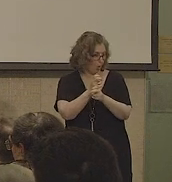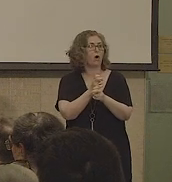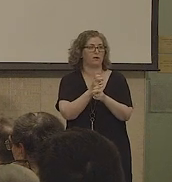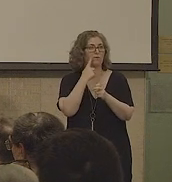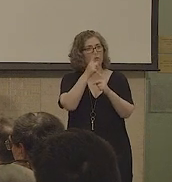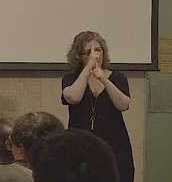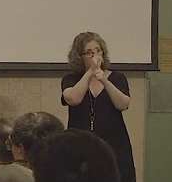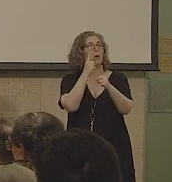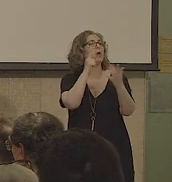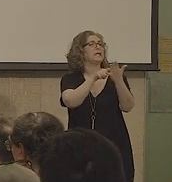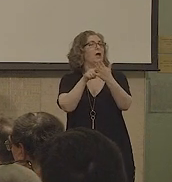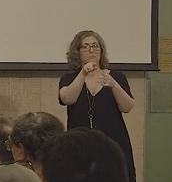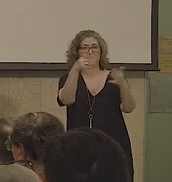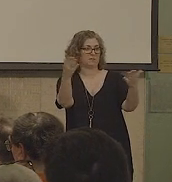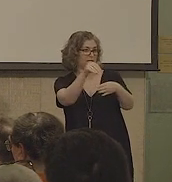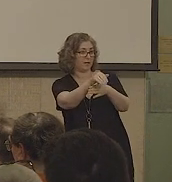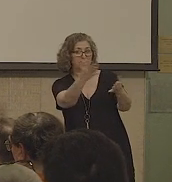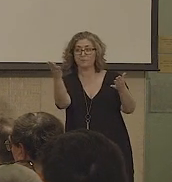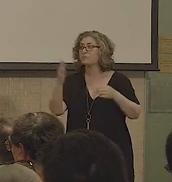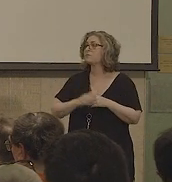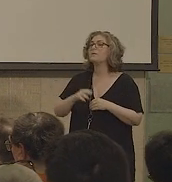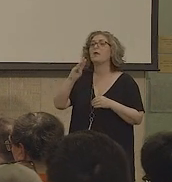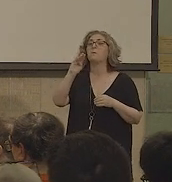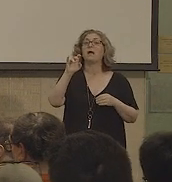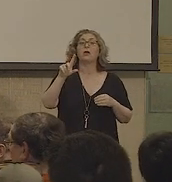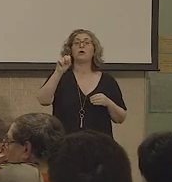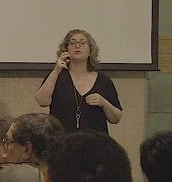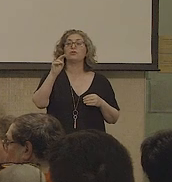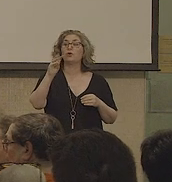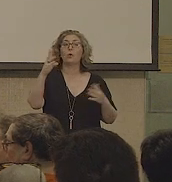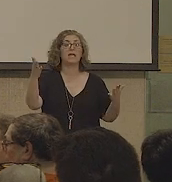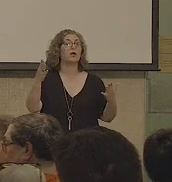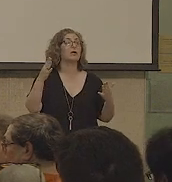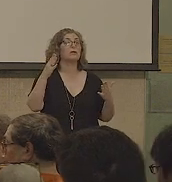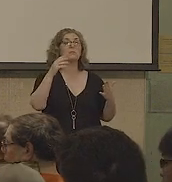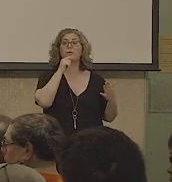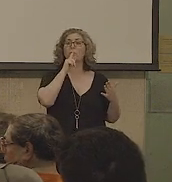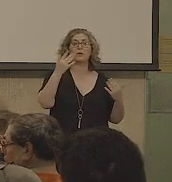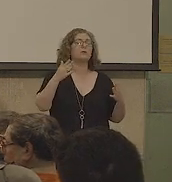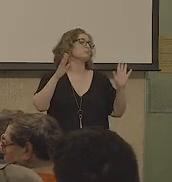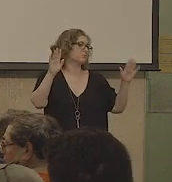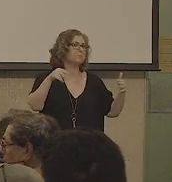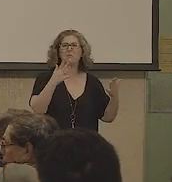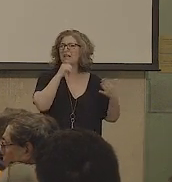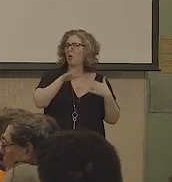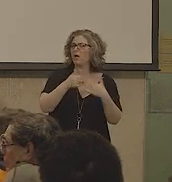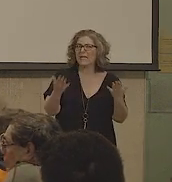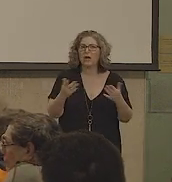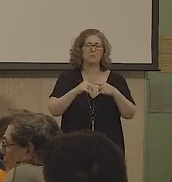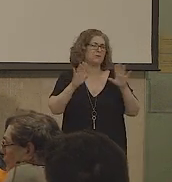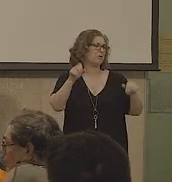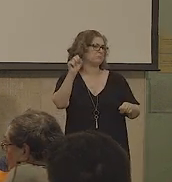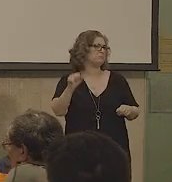moment to acknowledge them. So let's see, is Michael Snow here? I don't know for sure. All right, so they may not all be here, but I will